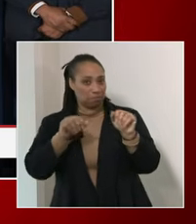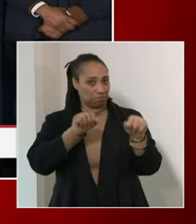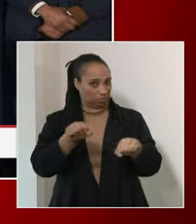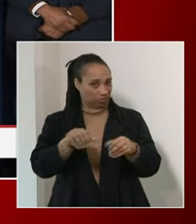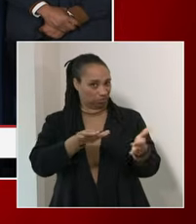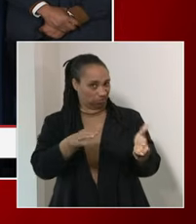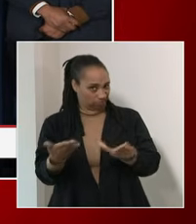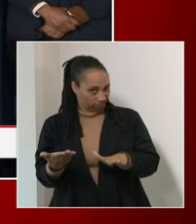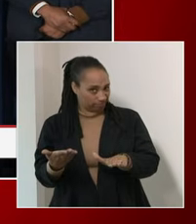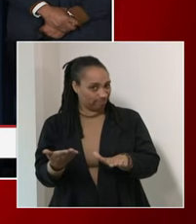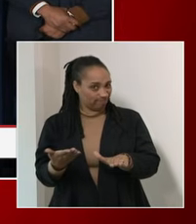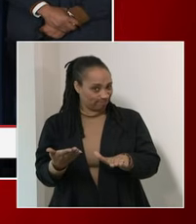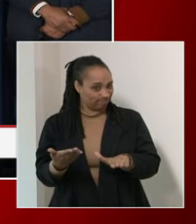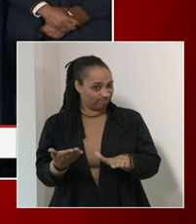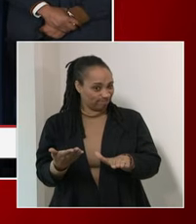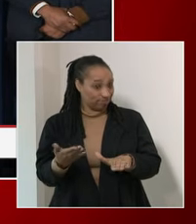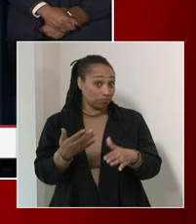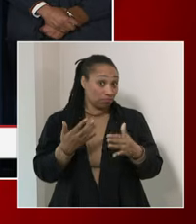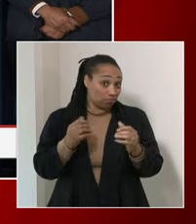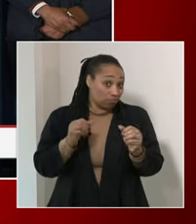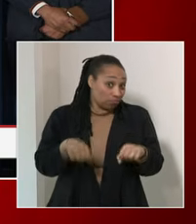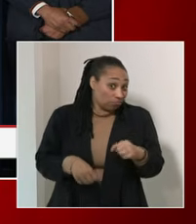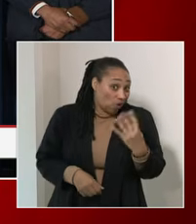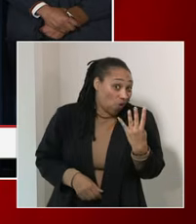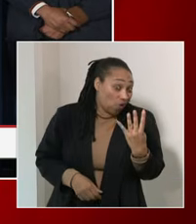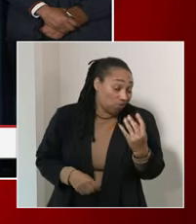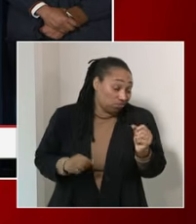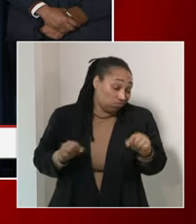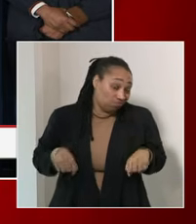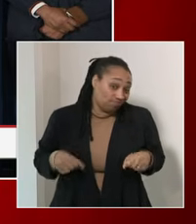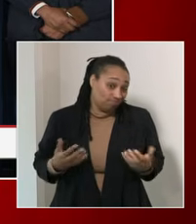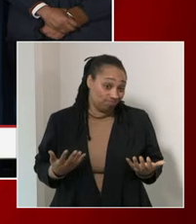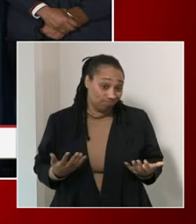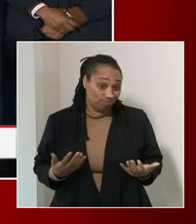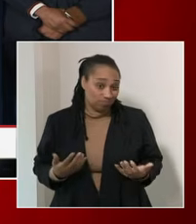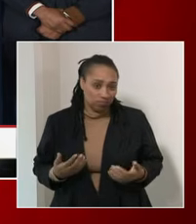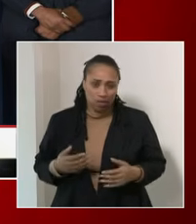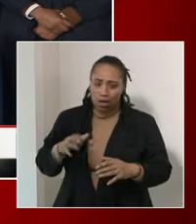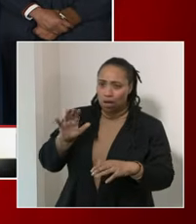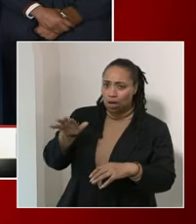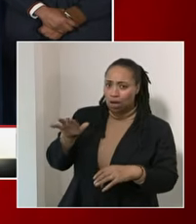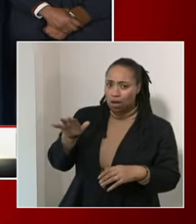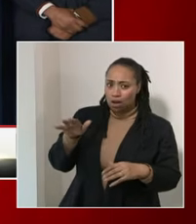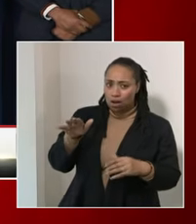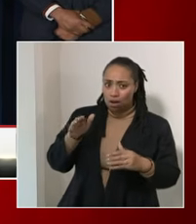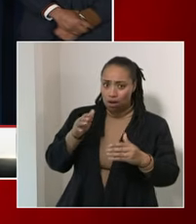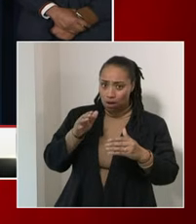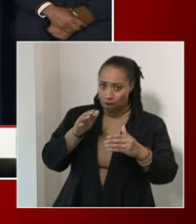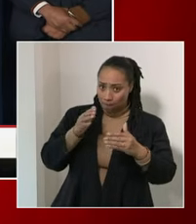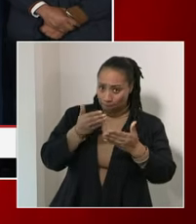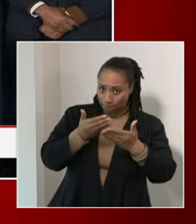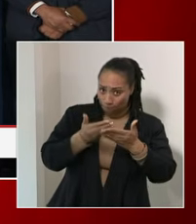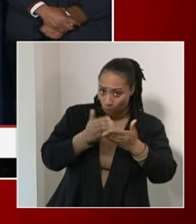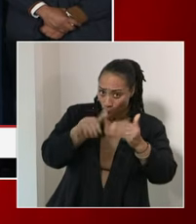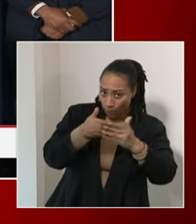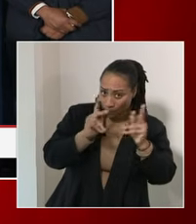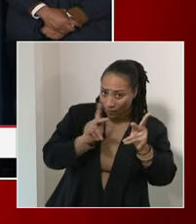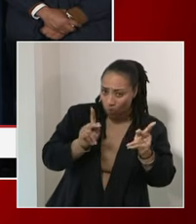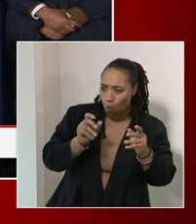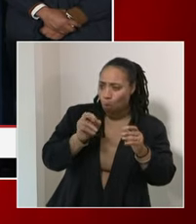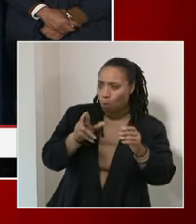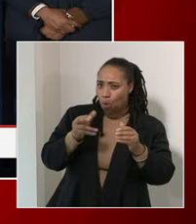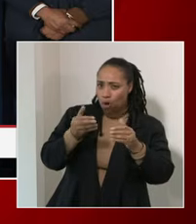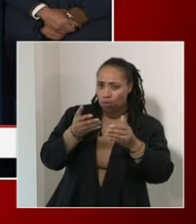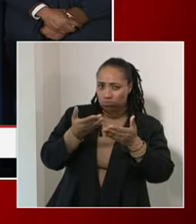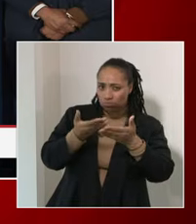incidents? Yes. Can you, do they seem to be people who were unhoused? At least 2, and at